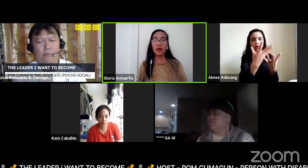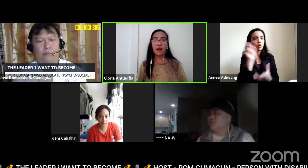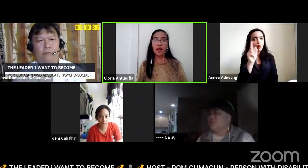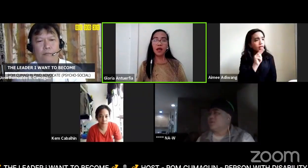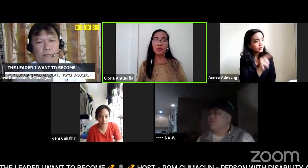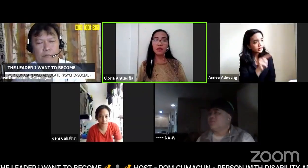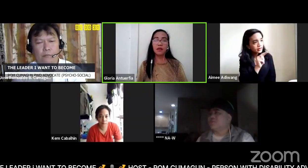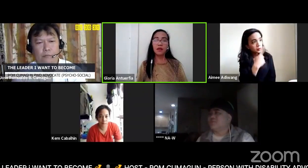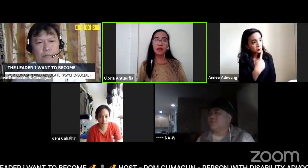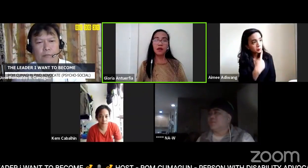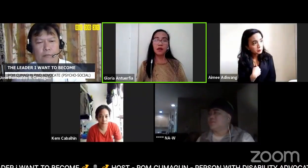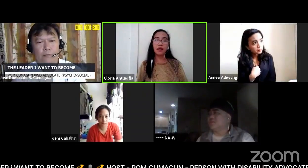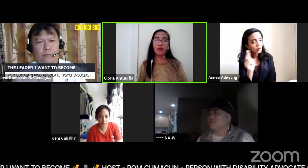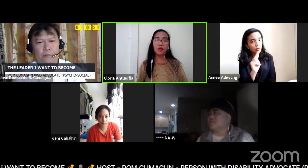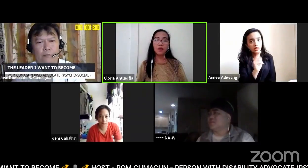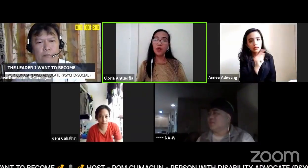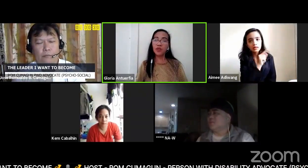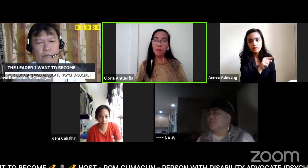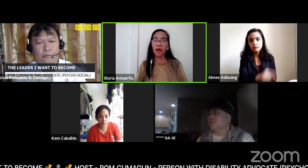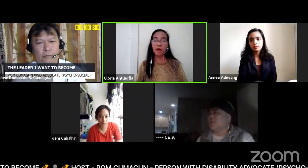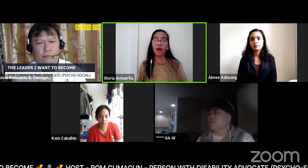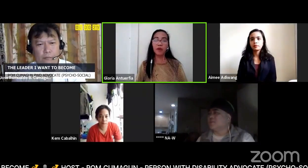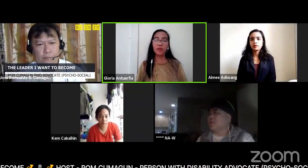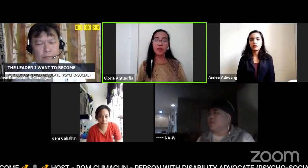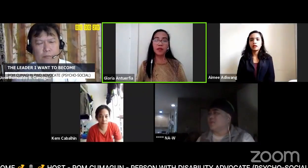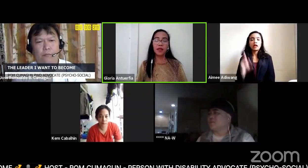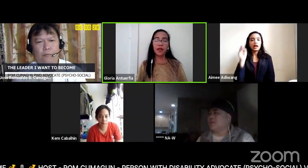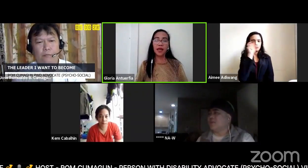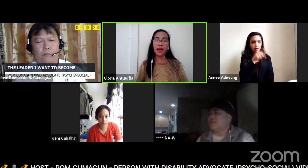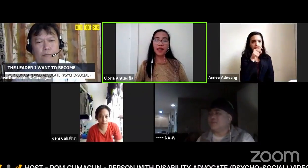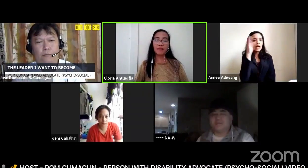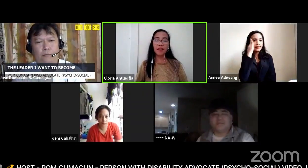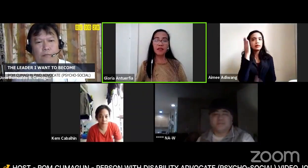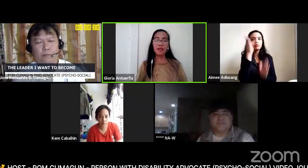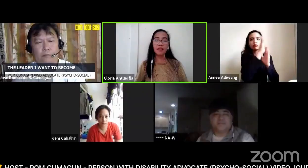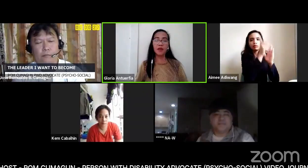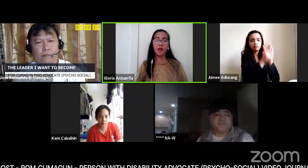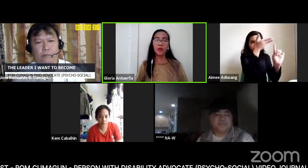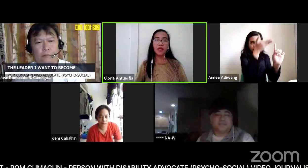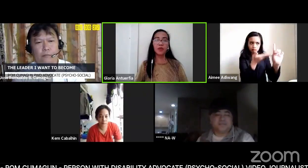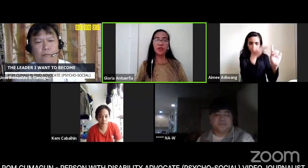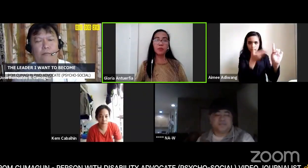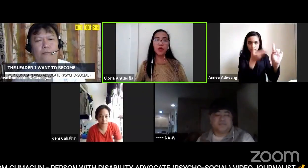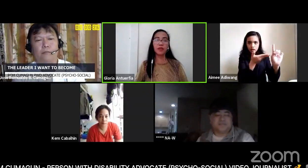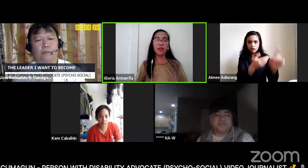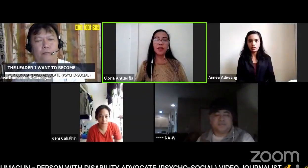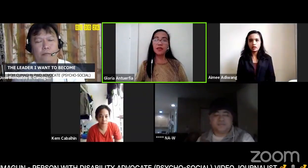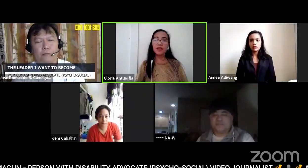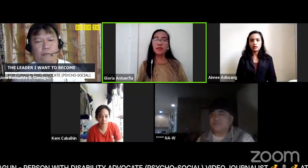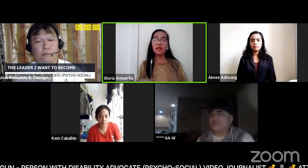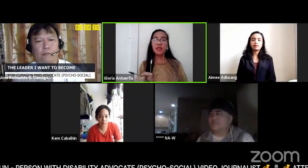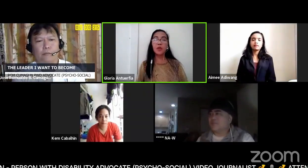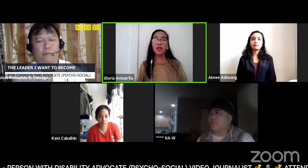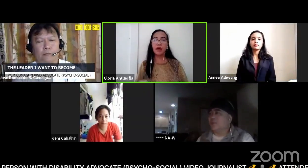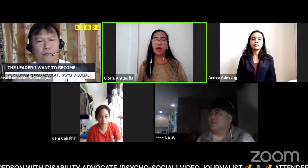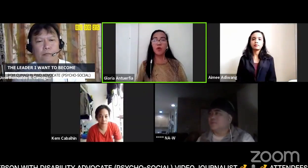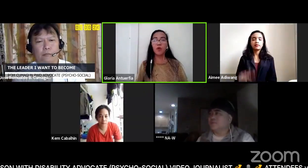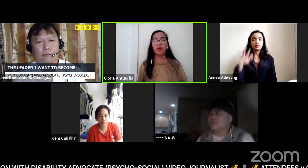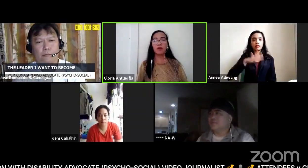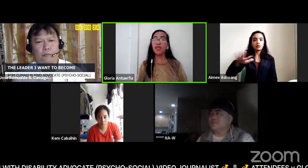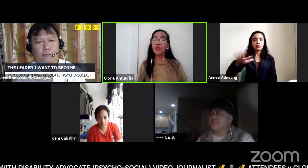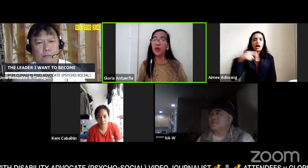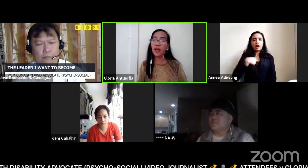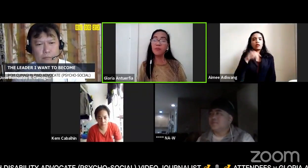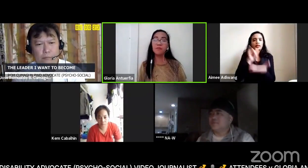need, and to know the background until we get into the point that this is what